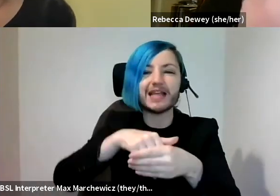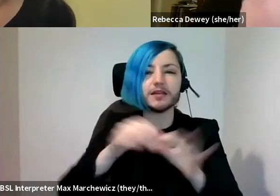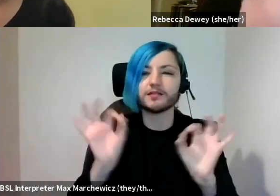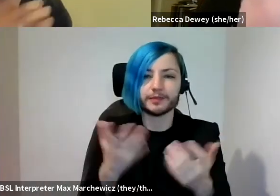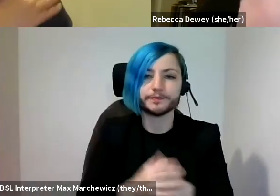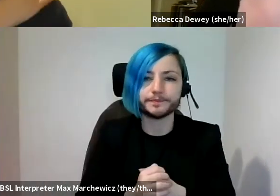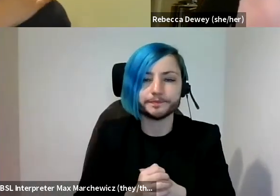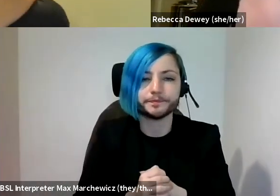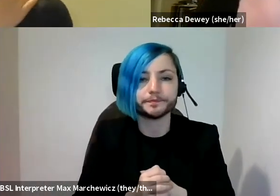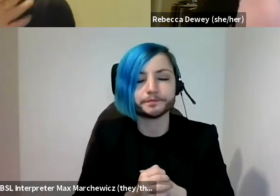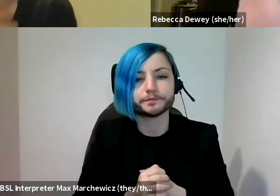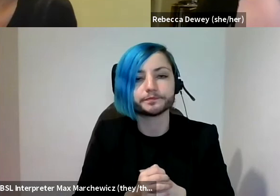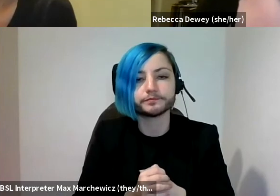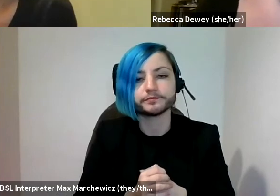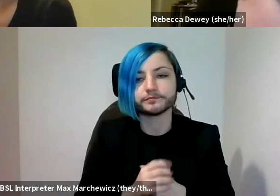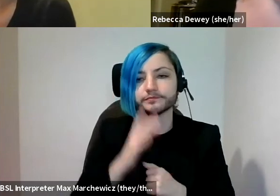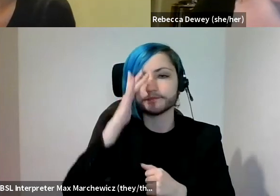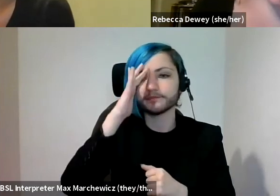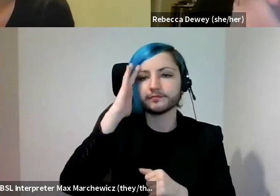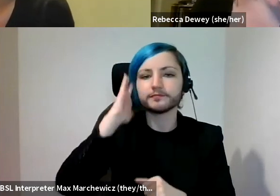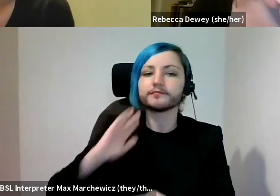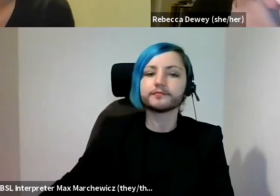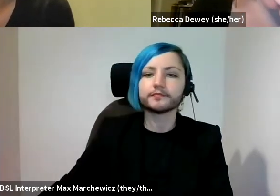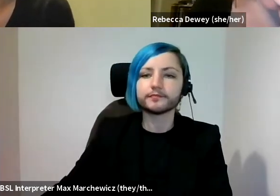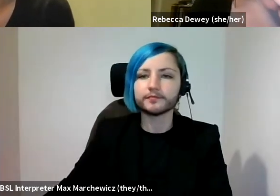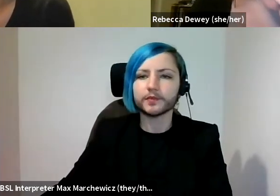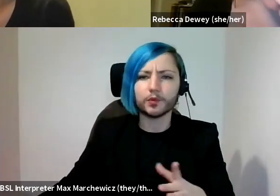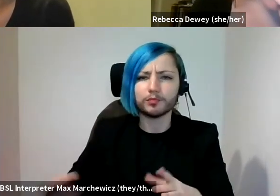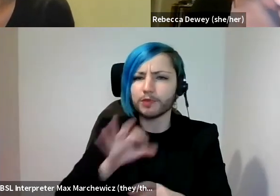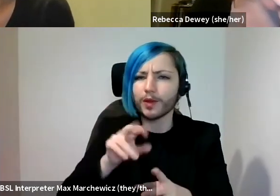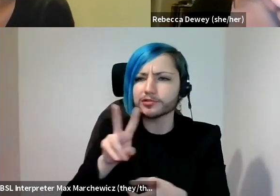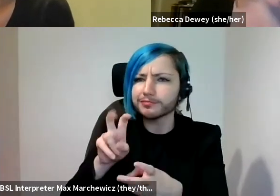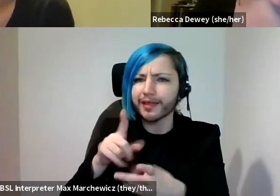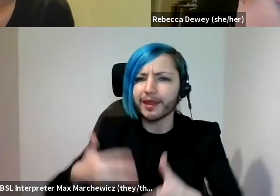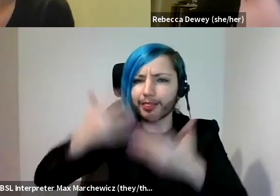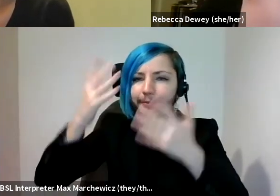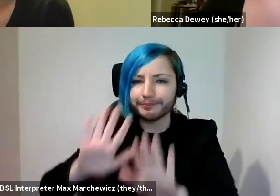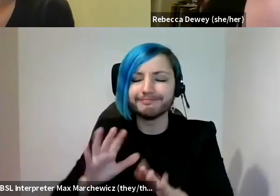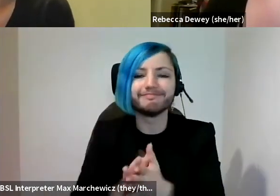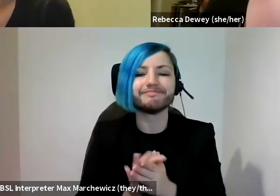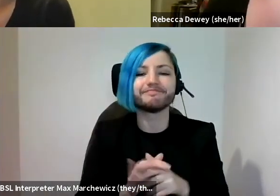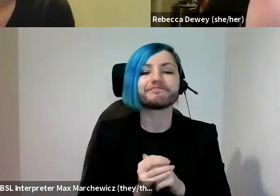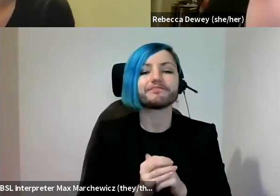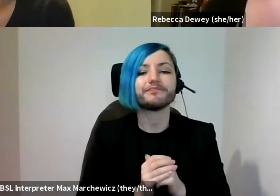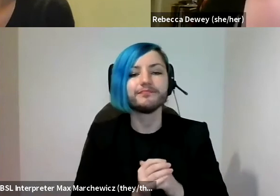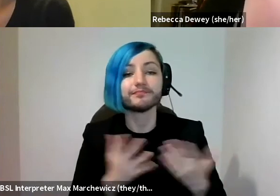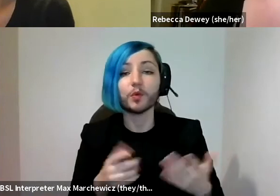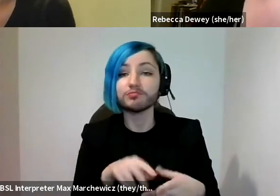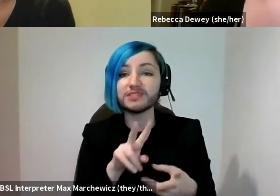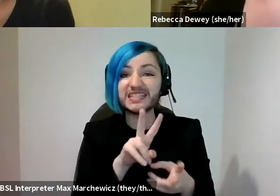Thank you. Oh, I just saw one there and then it moved. How much do these things cost?